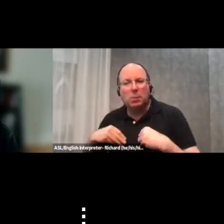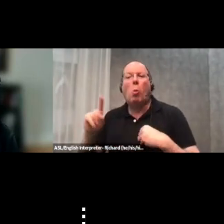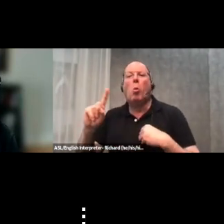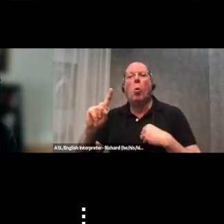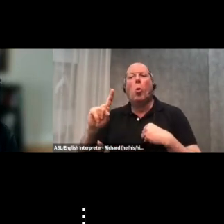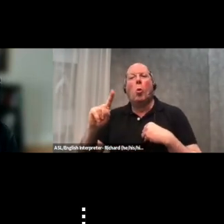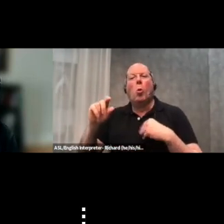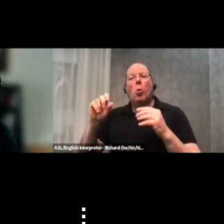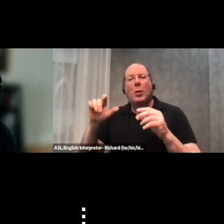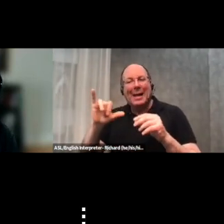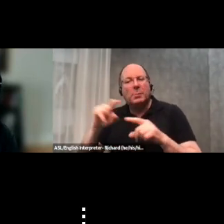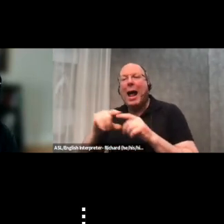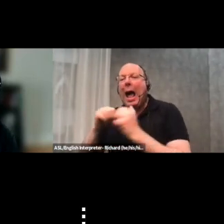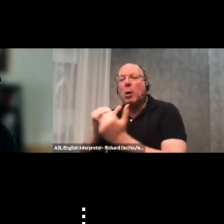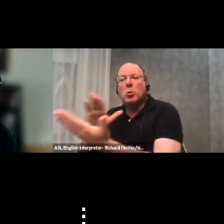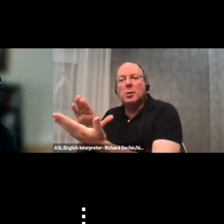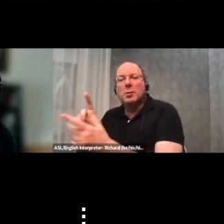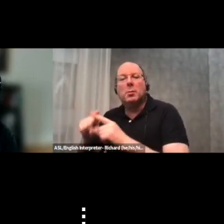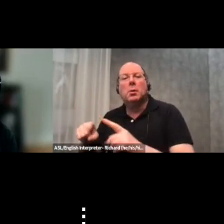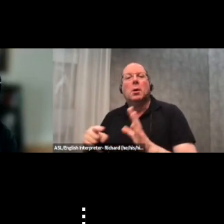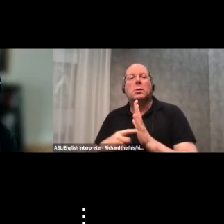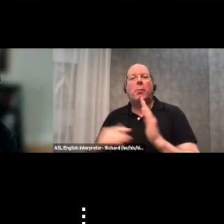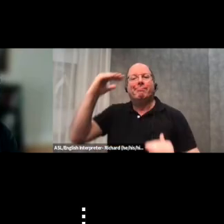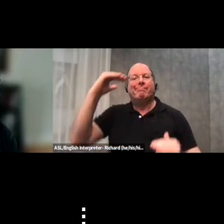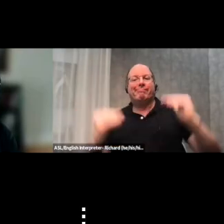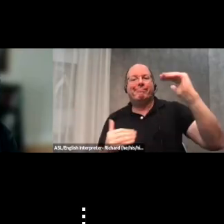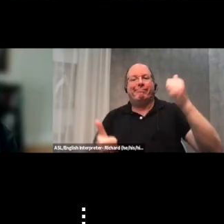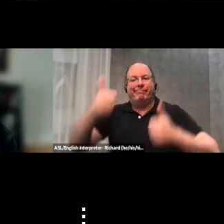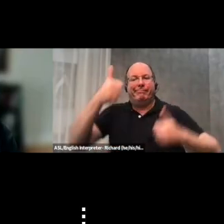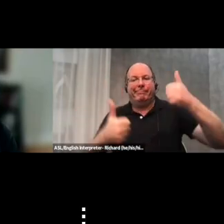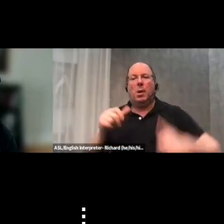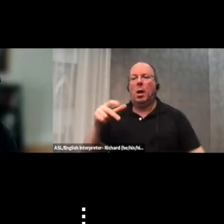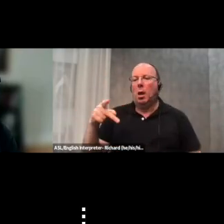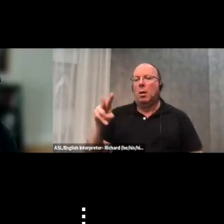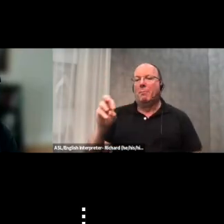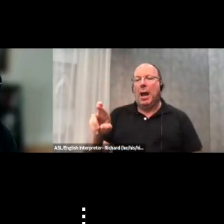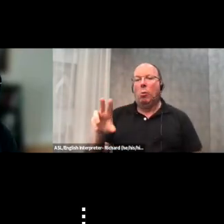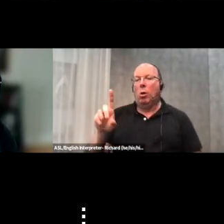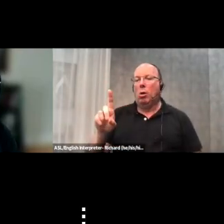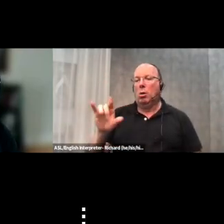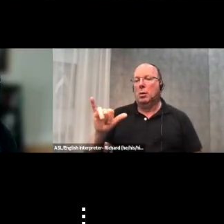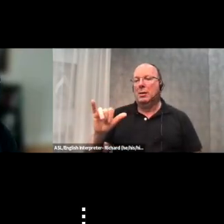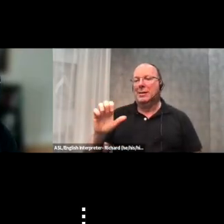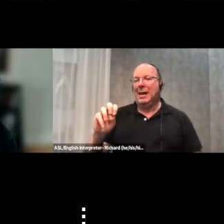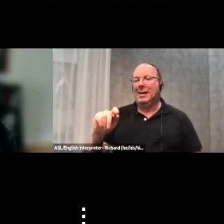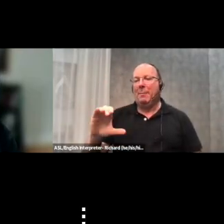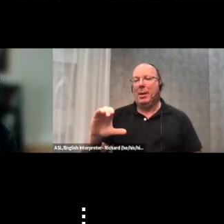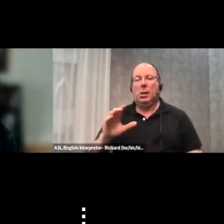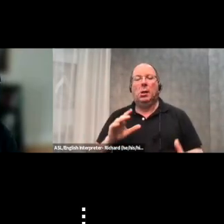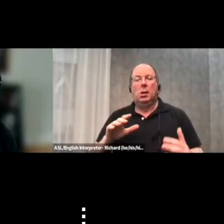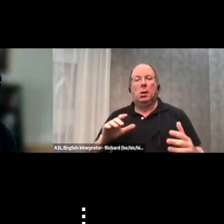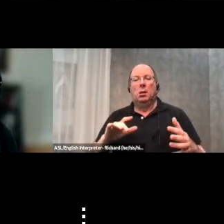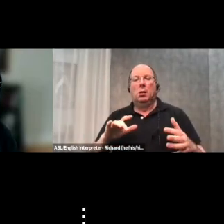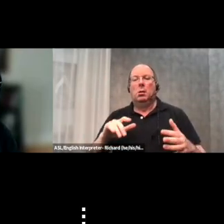There's also the issue of power dynamics to think about. So what's an example of a relationship in